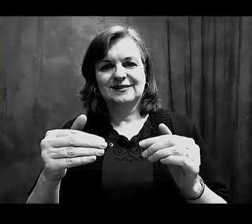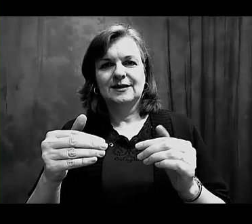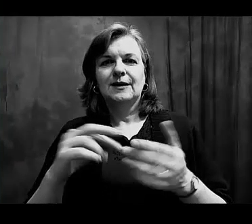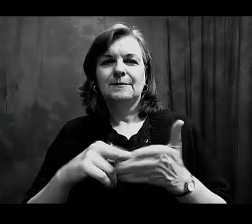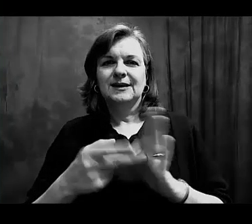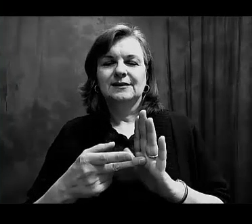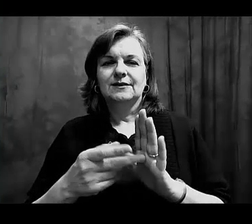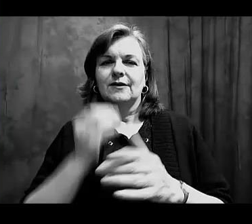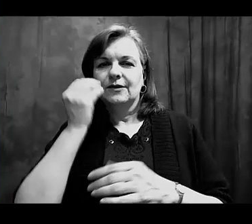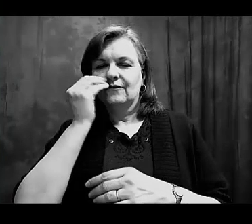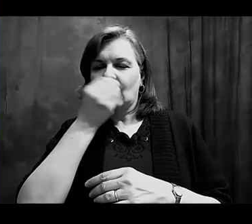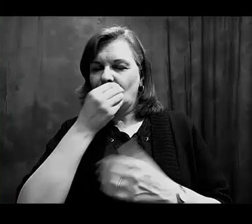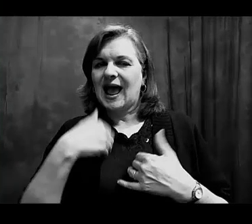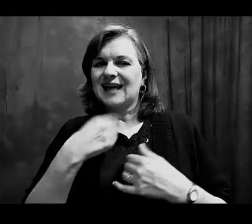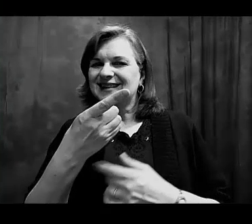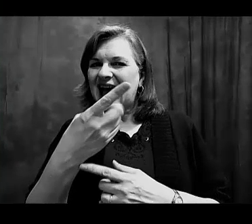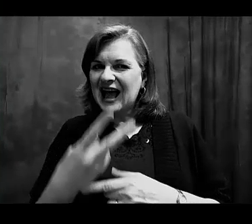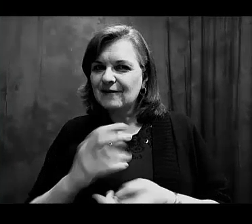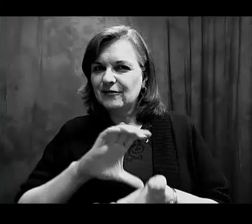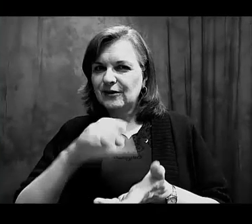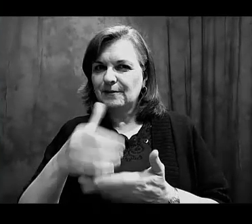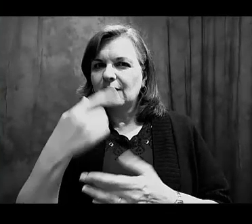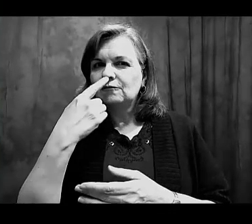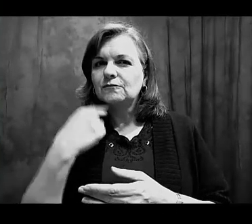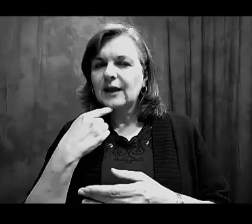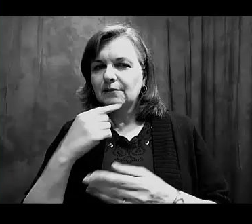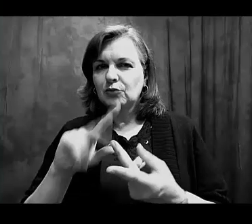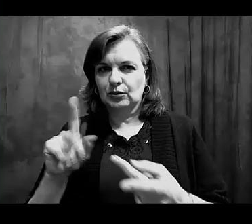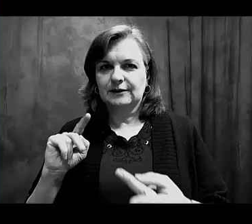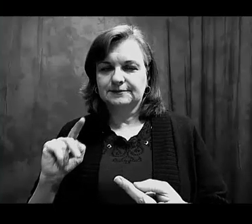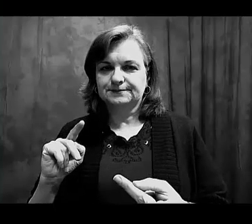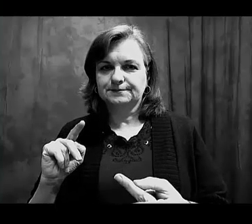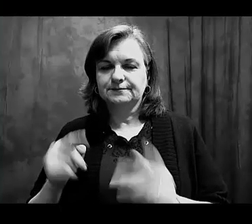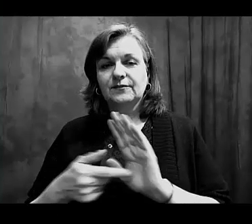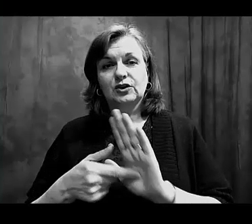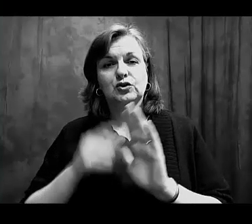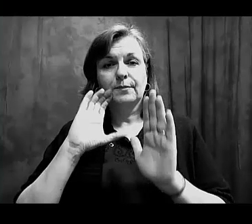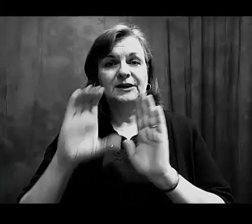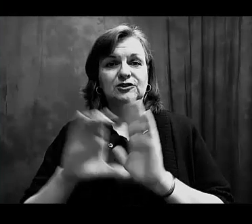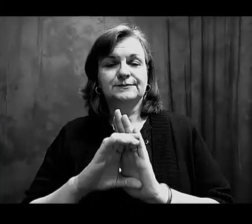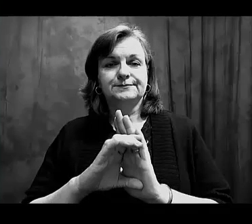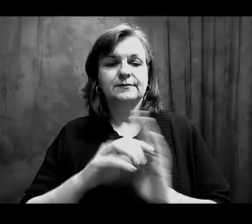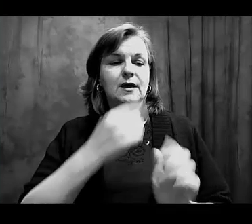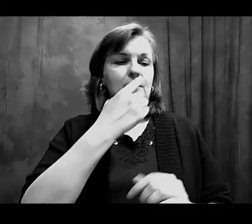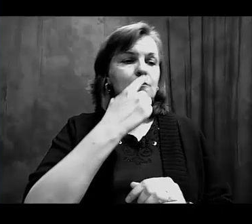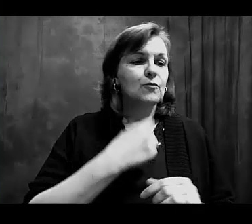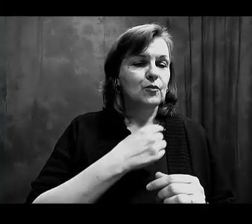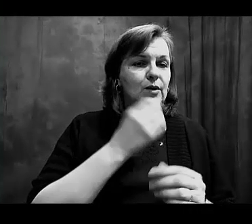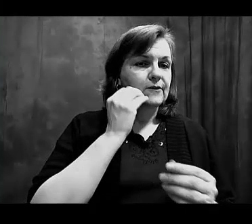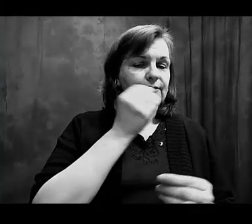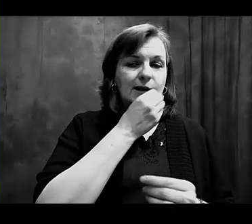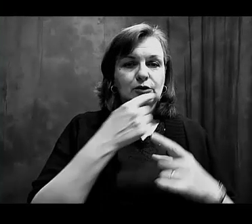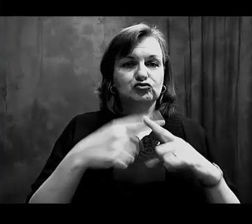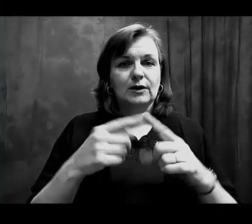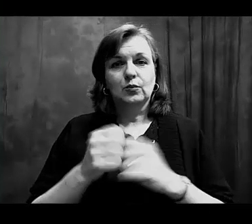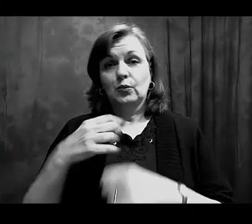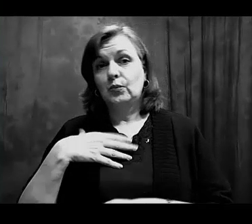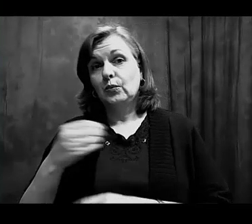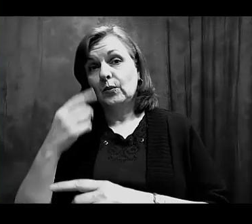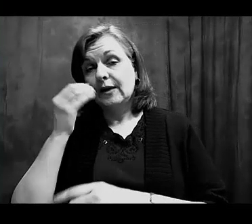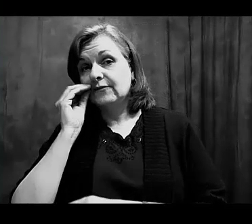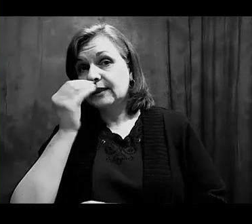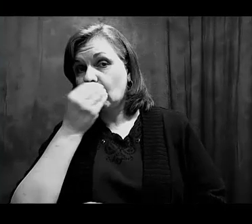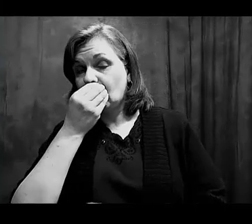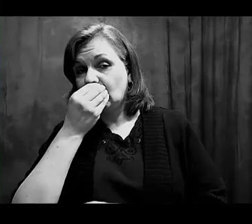and it is not a blending of red and white in genetics. It is half as much protein. So they show you